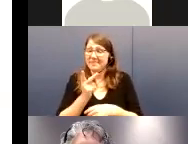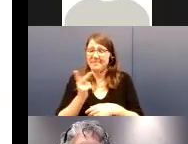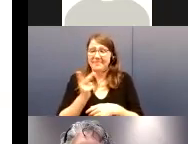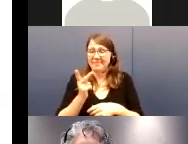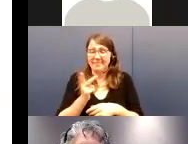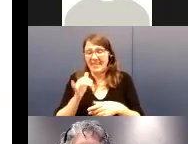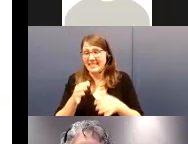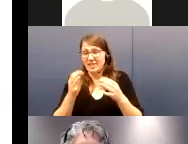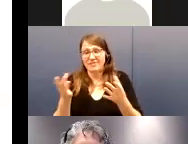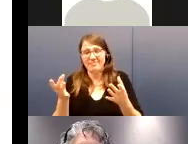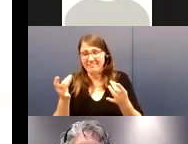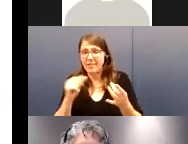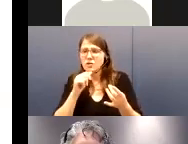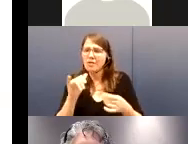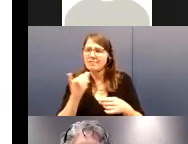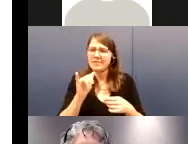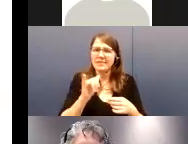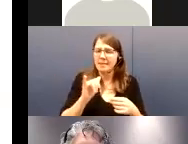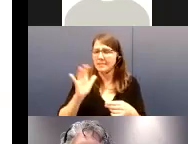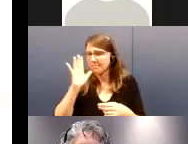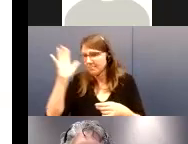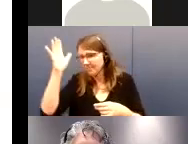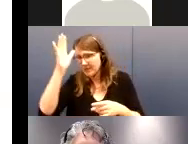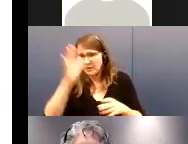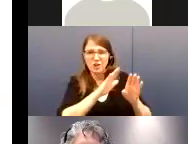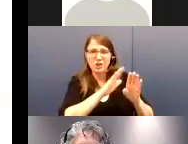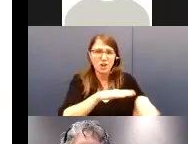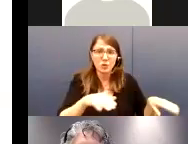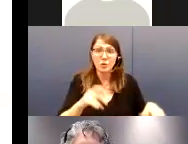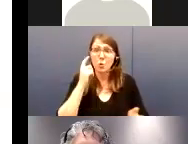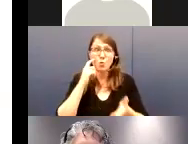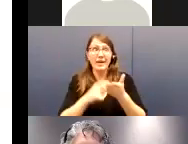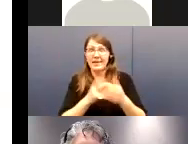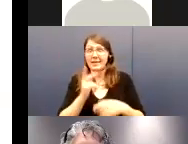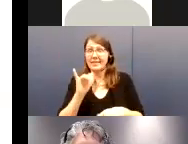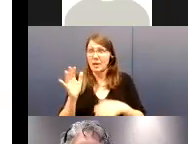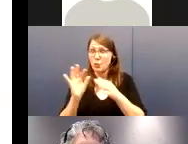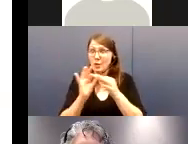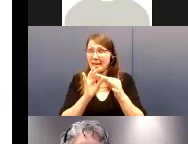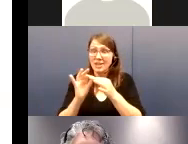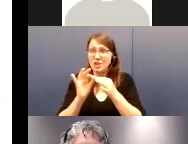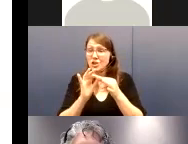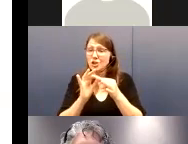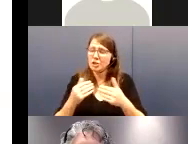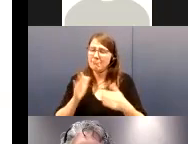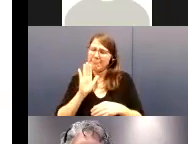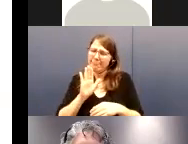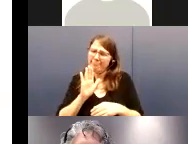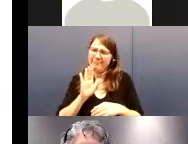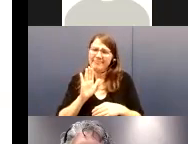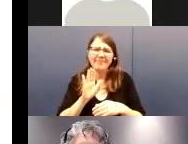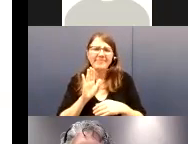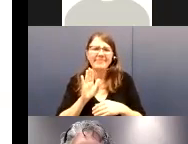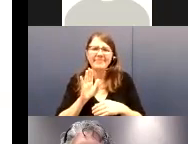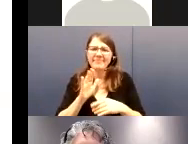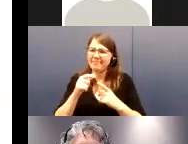understanding and acknowledging that is just so important. And they come from a good place. These conversations are difficult, but they're really